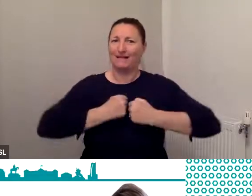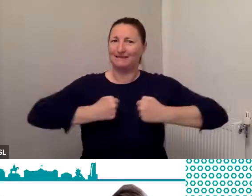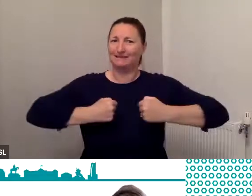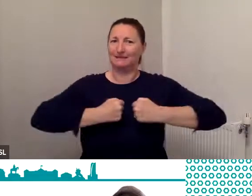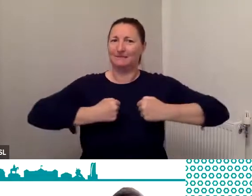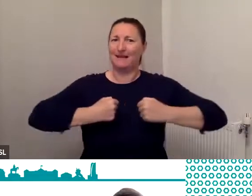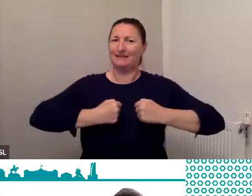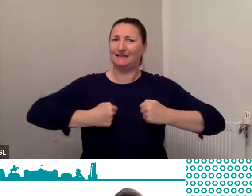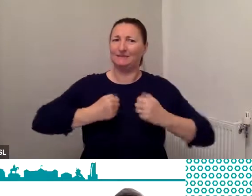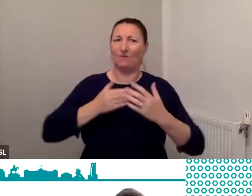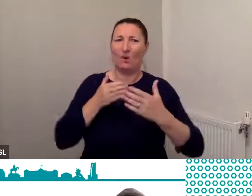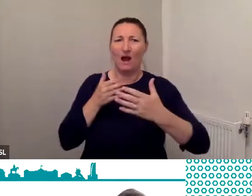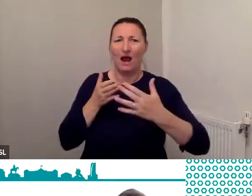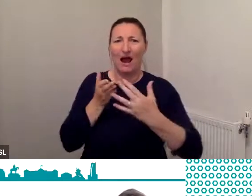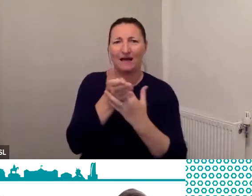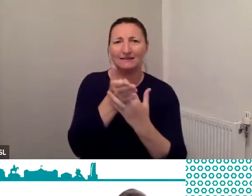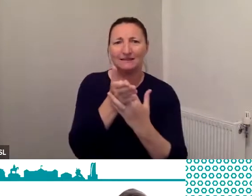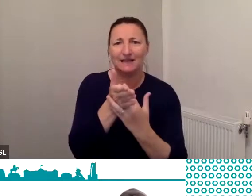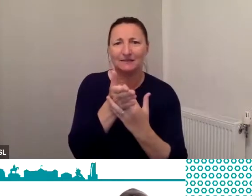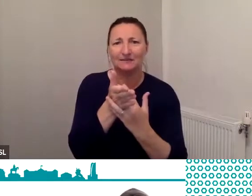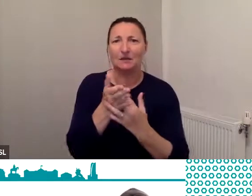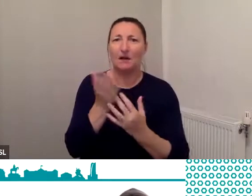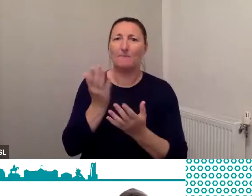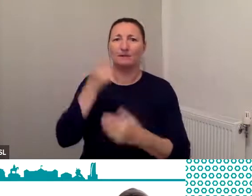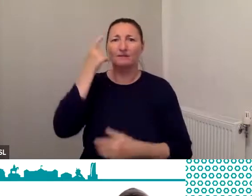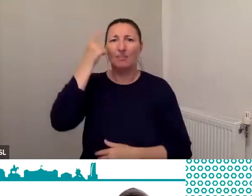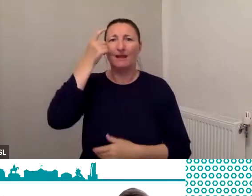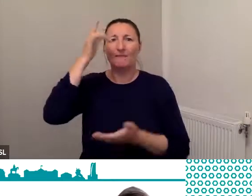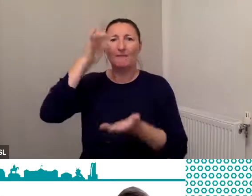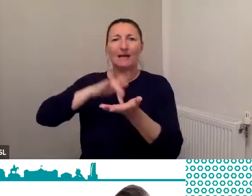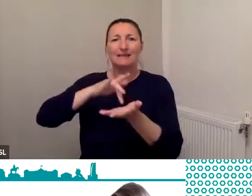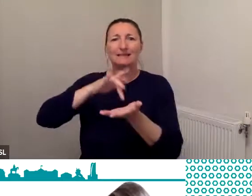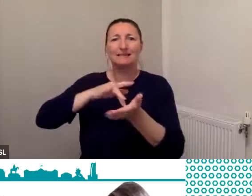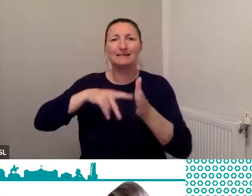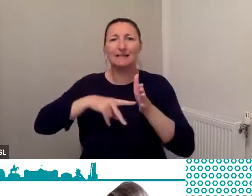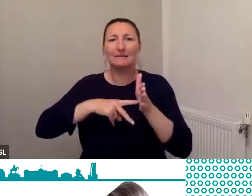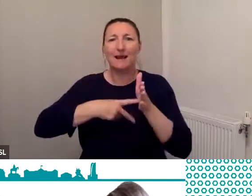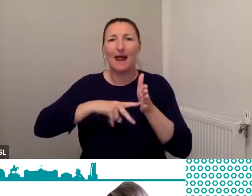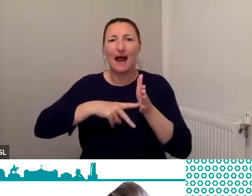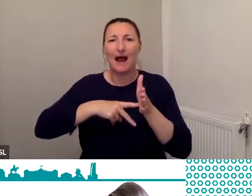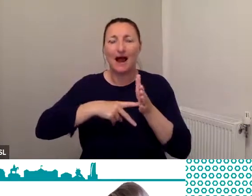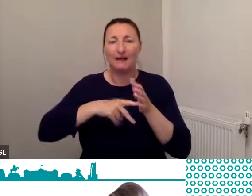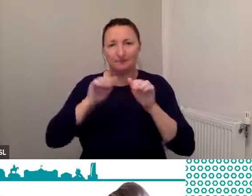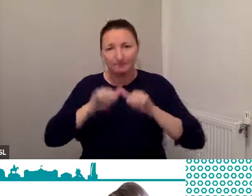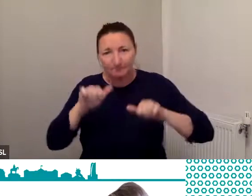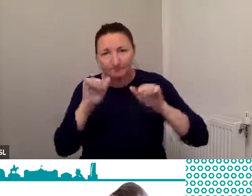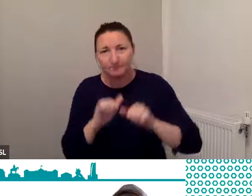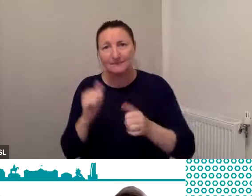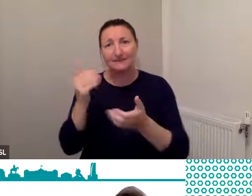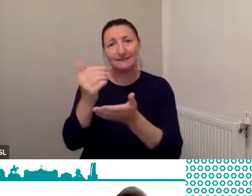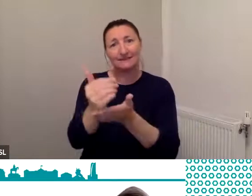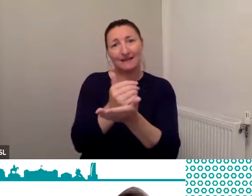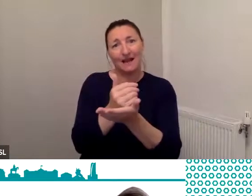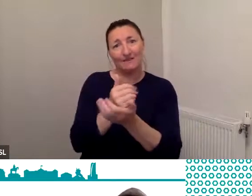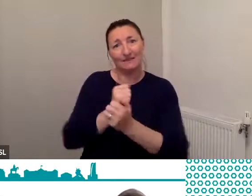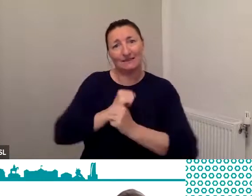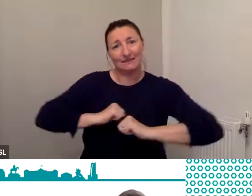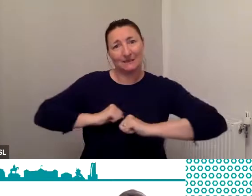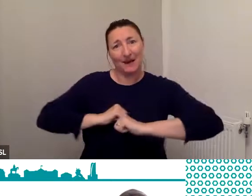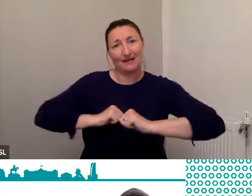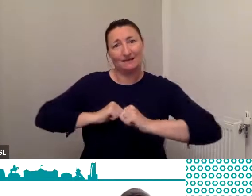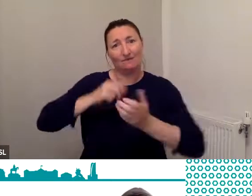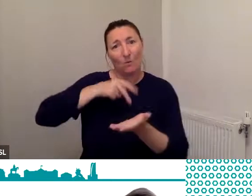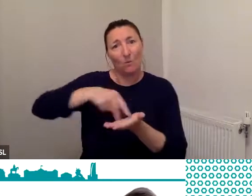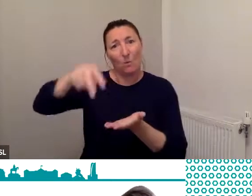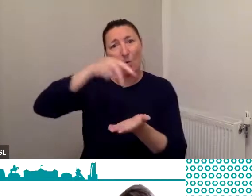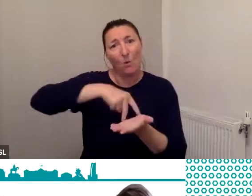into city planning. This includes things like making sure there are safe and accessible spaces for pedestrians on